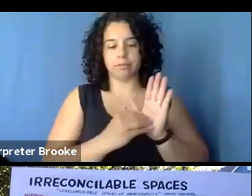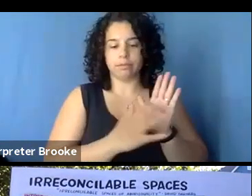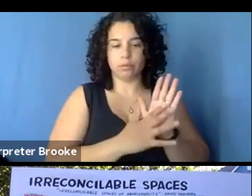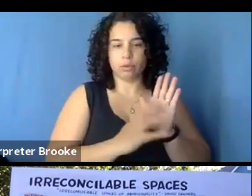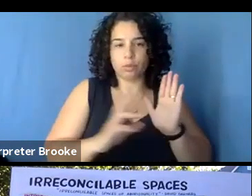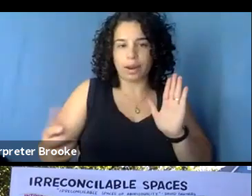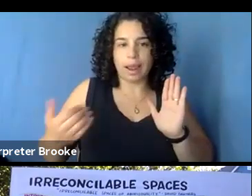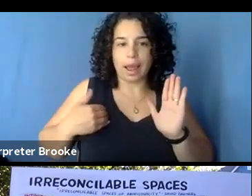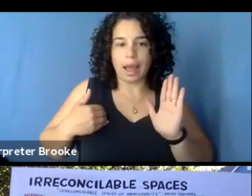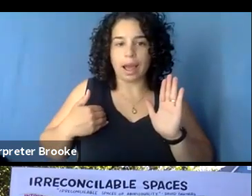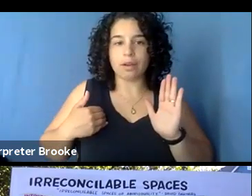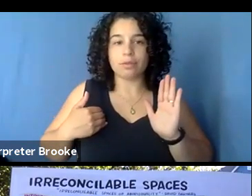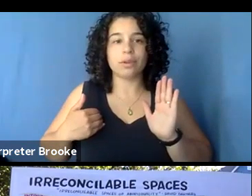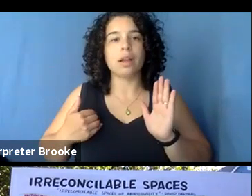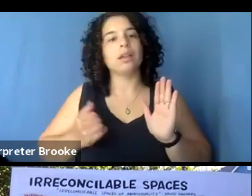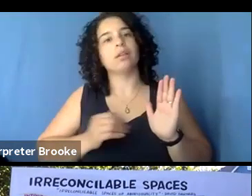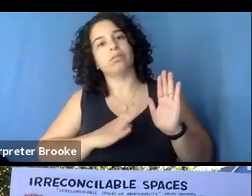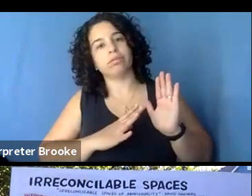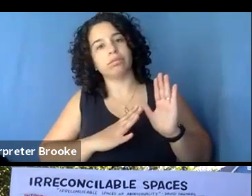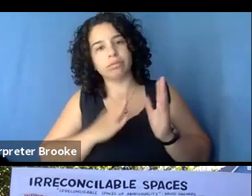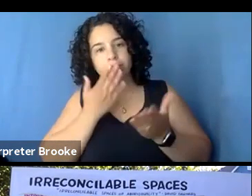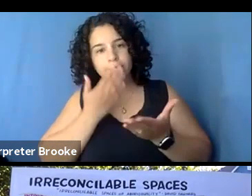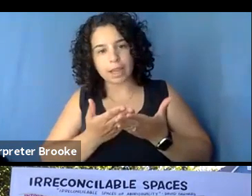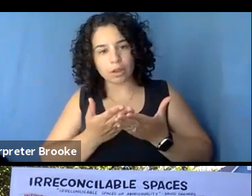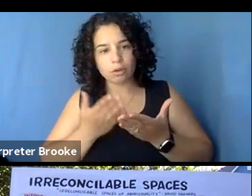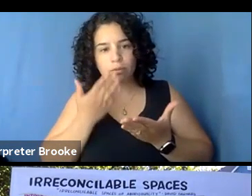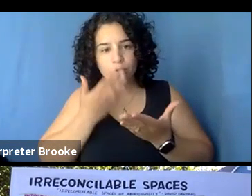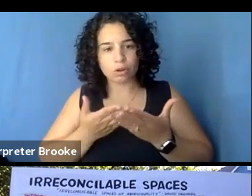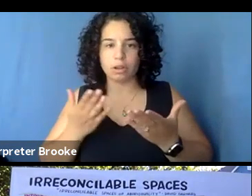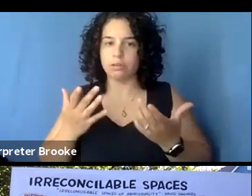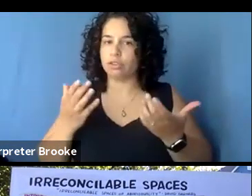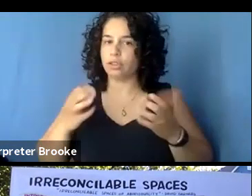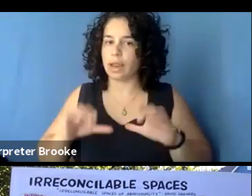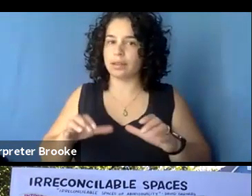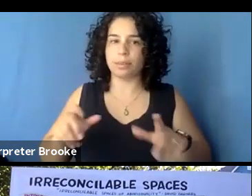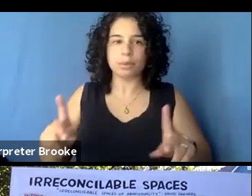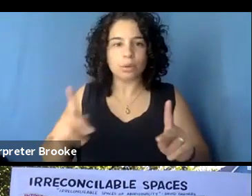know who is creating alongside of us outside of this